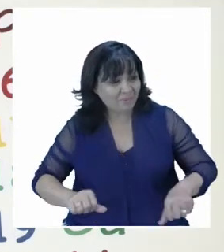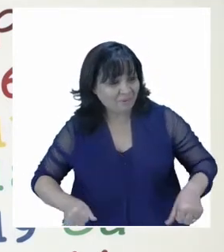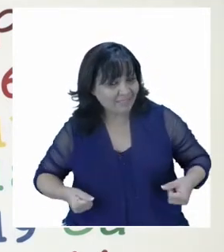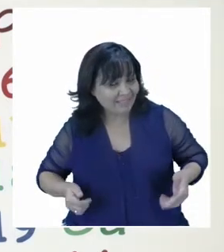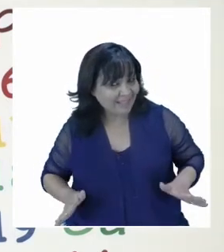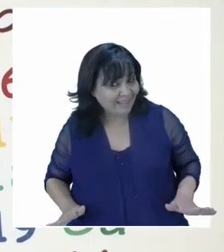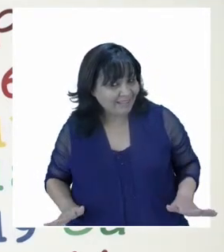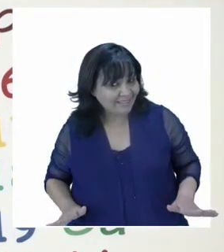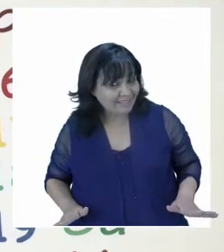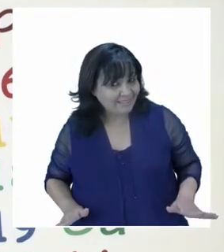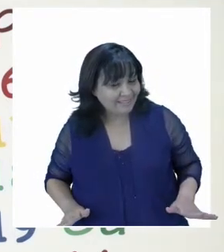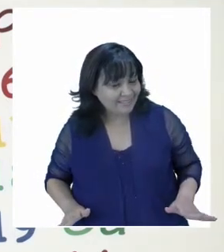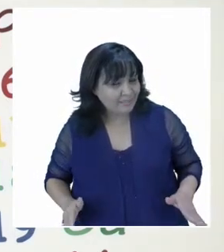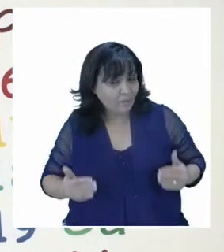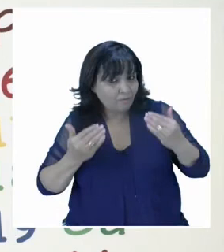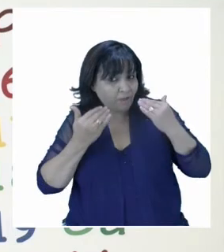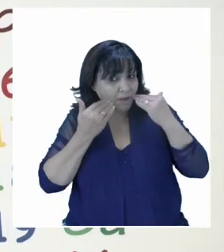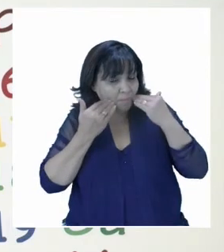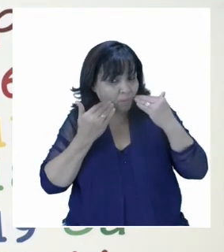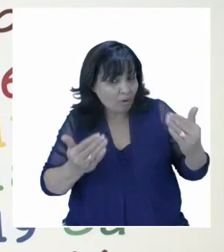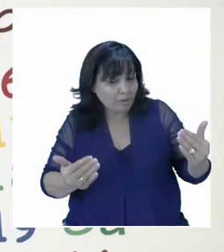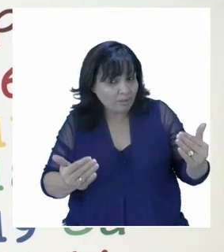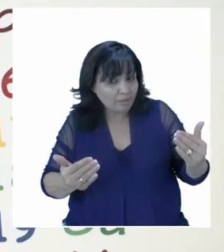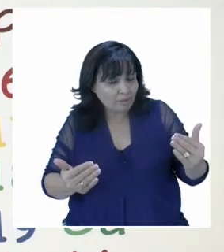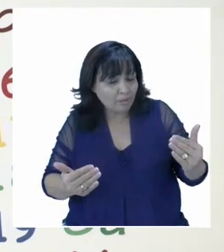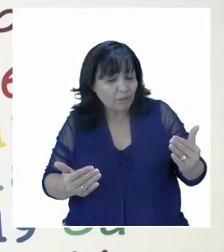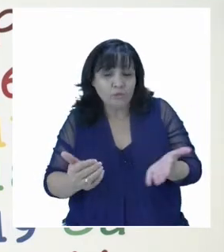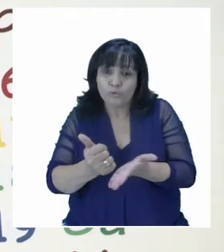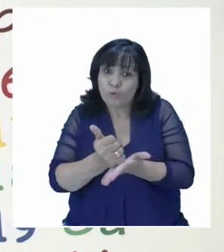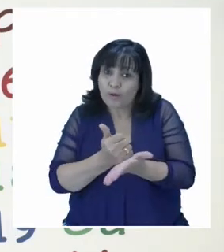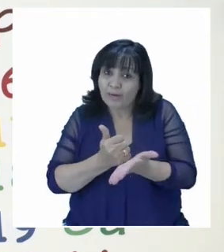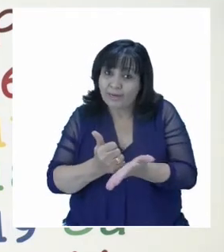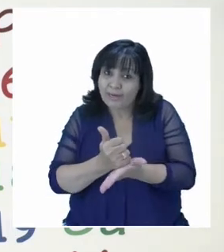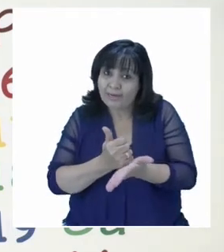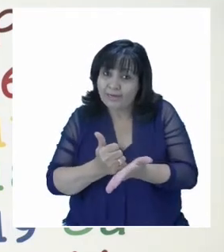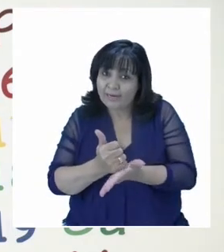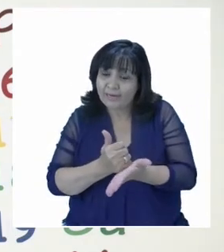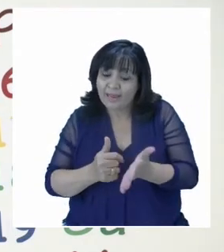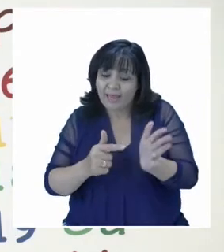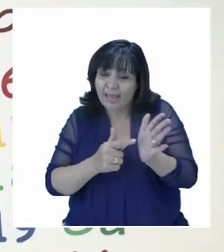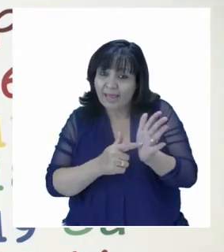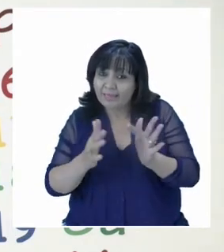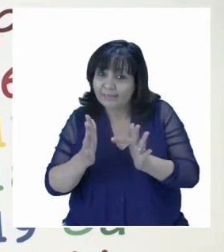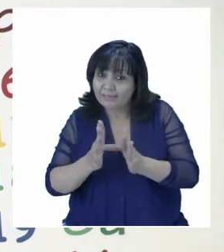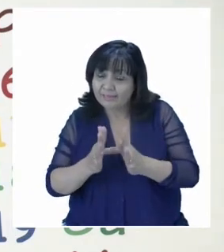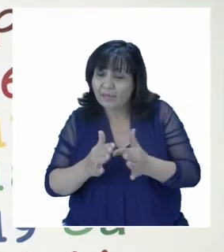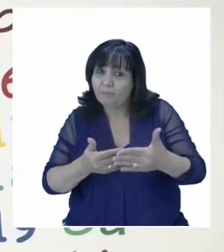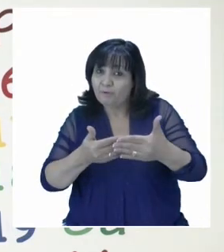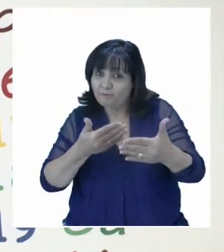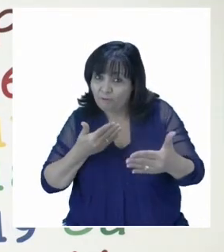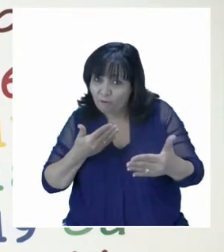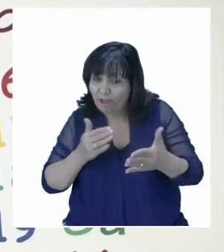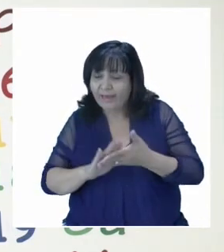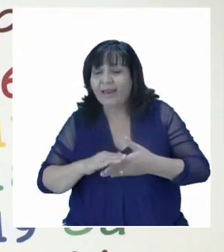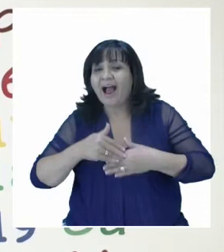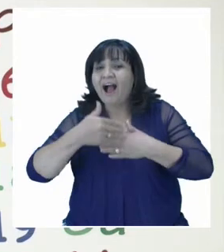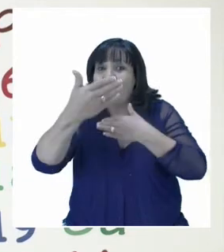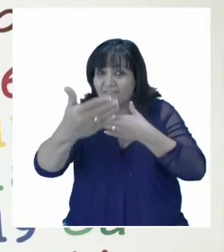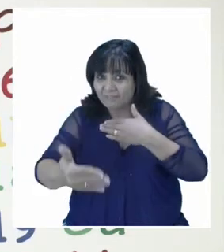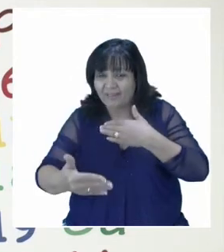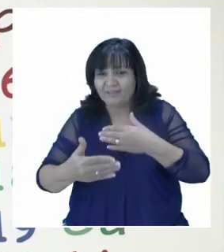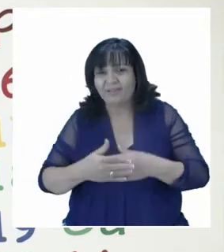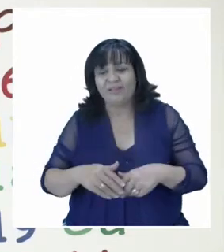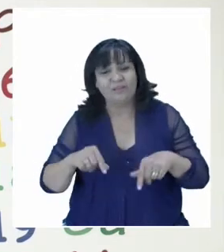it's very important for us to sanitize before and after our lesson. And today I'm going to teach you